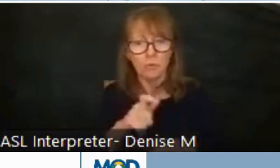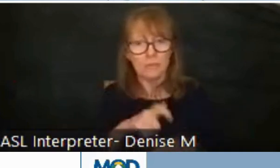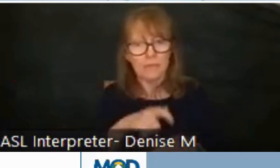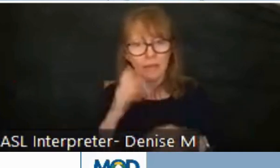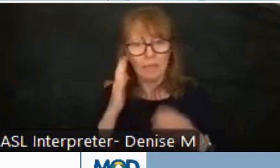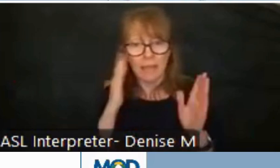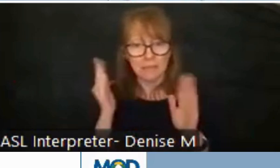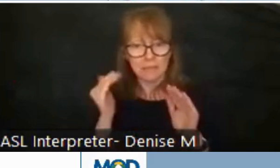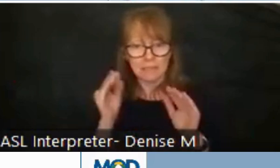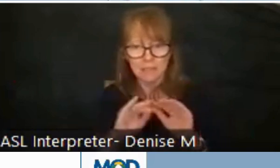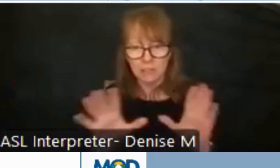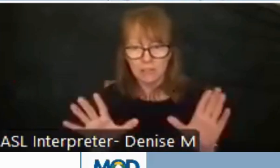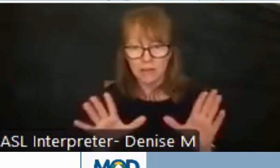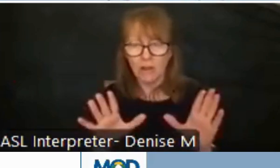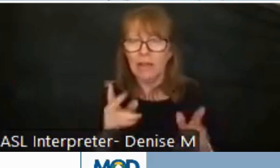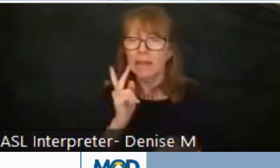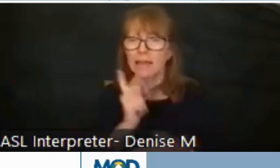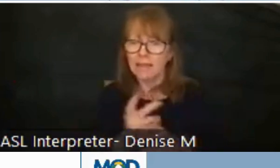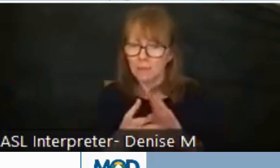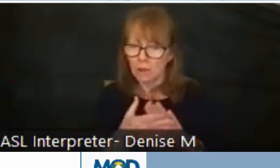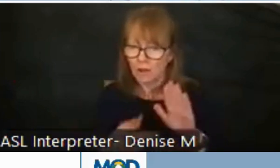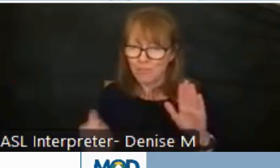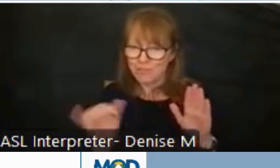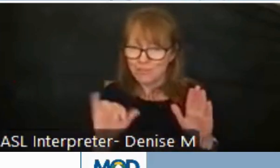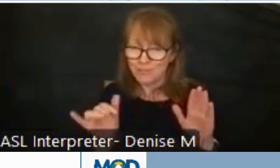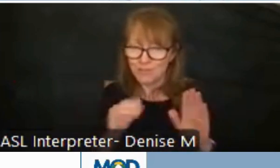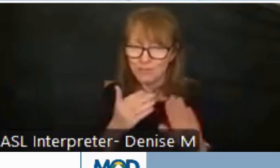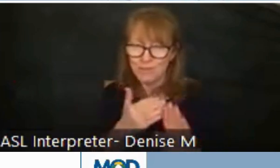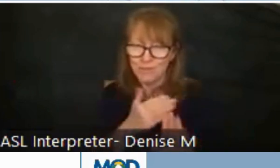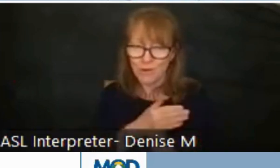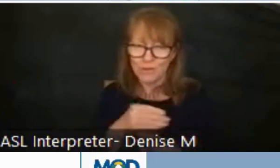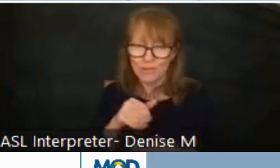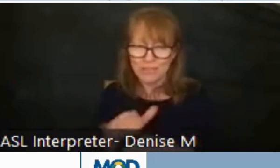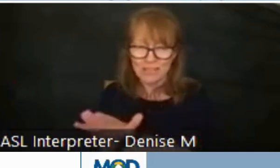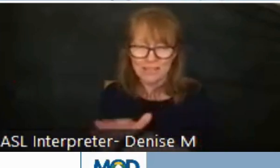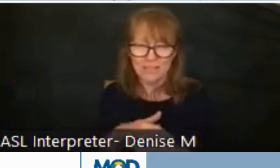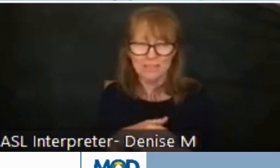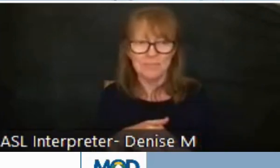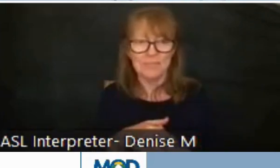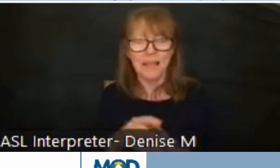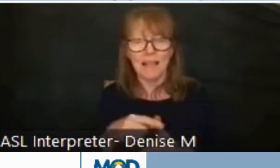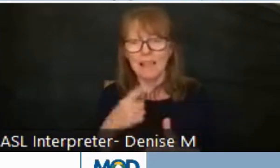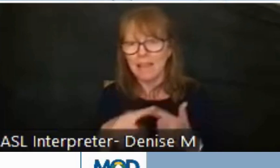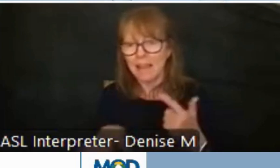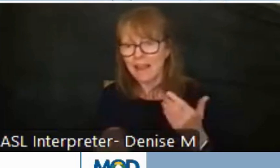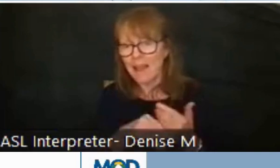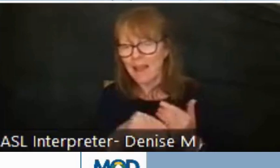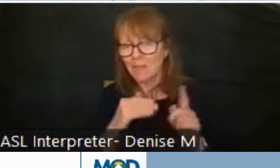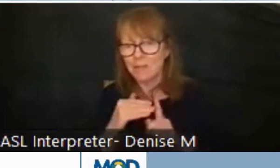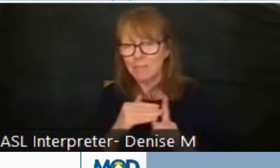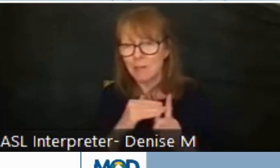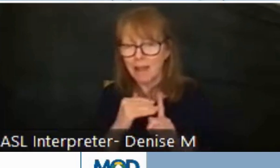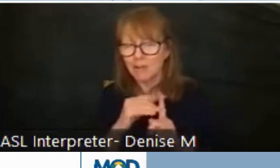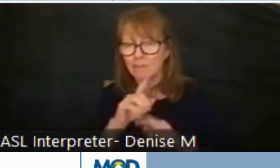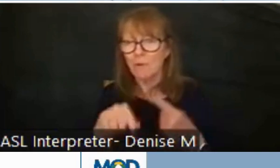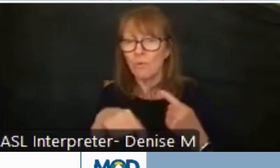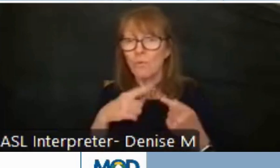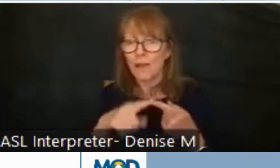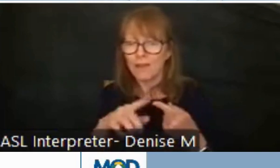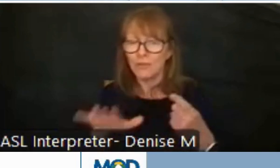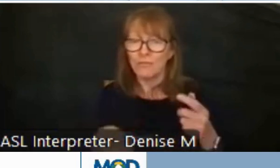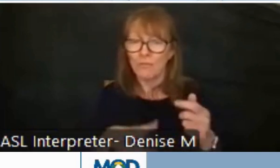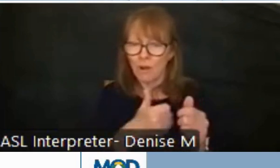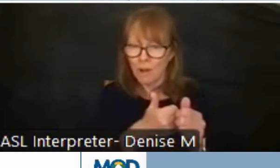and make sure you keep a copy before you send it. Then you can put a reminder in your calendar for when to follow up and sit